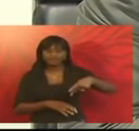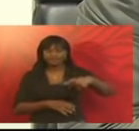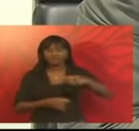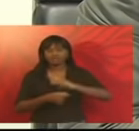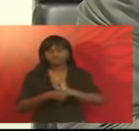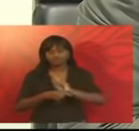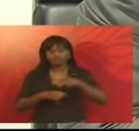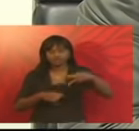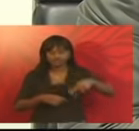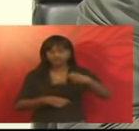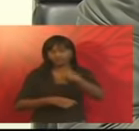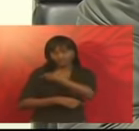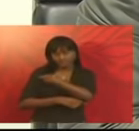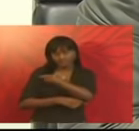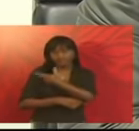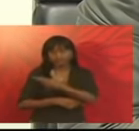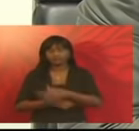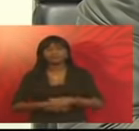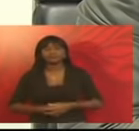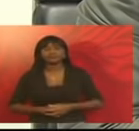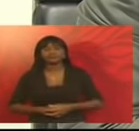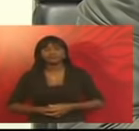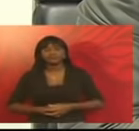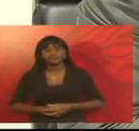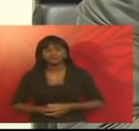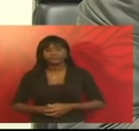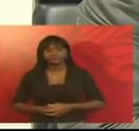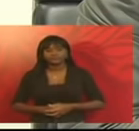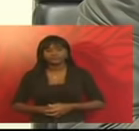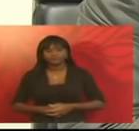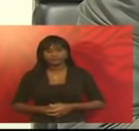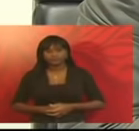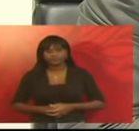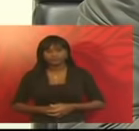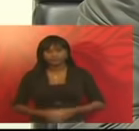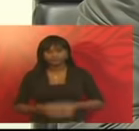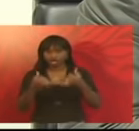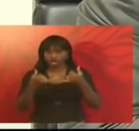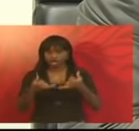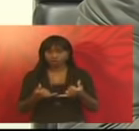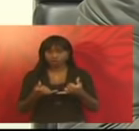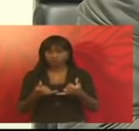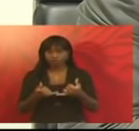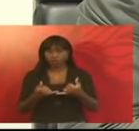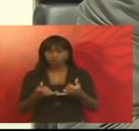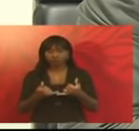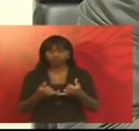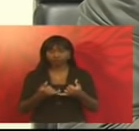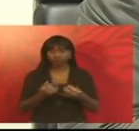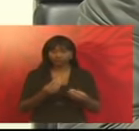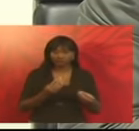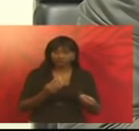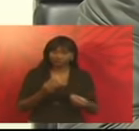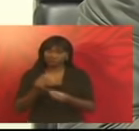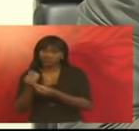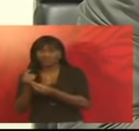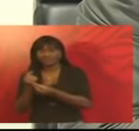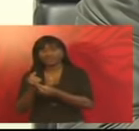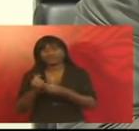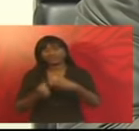that Pfizer stock has been allocated. Now, with respect to the booster dose, I know this question has been asked on